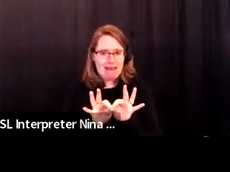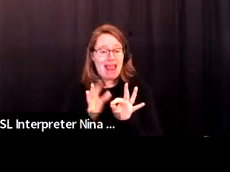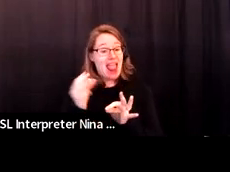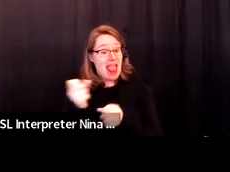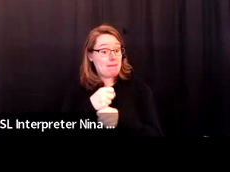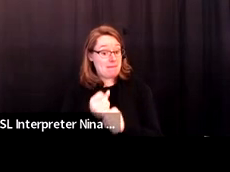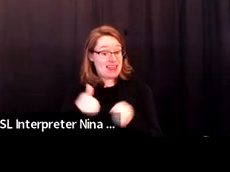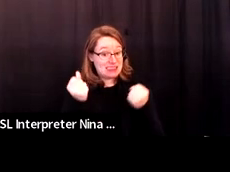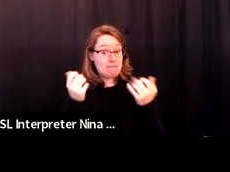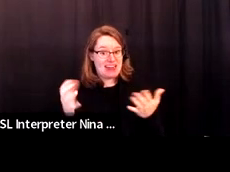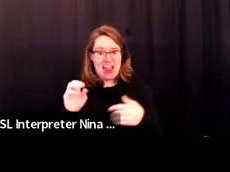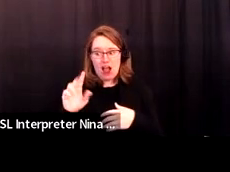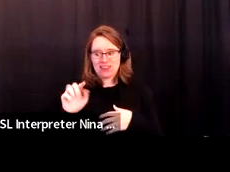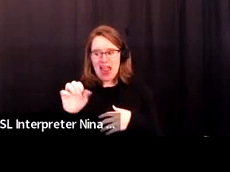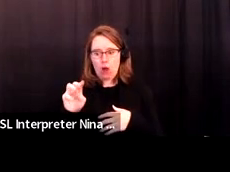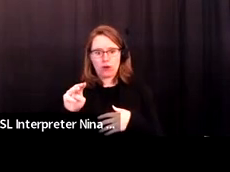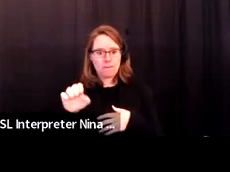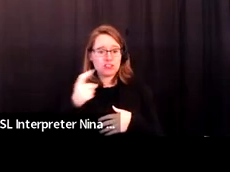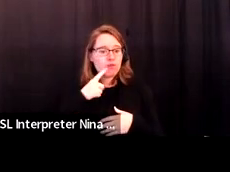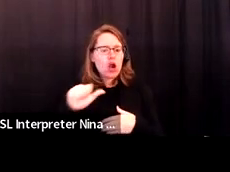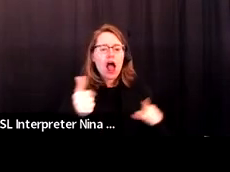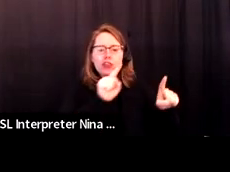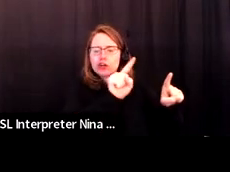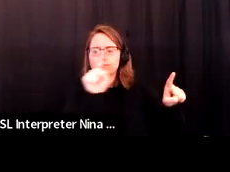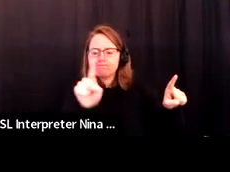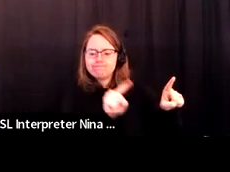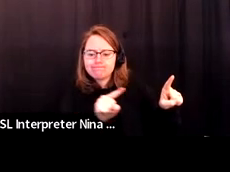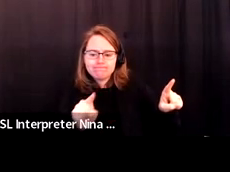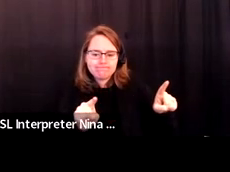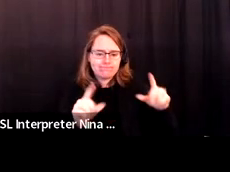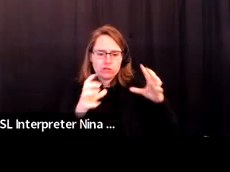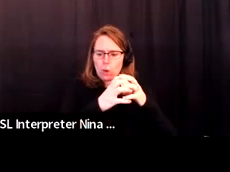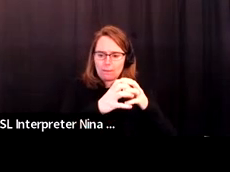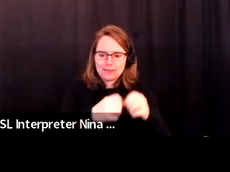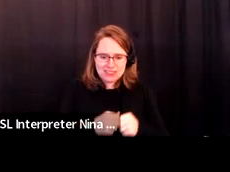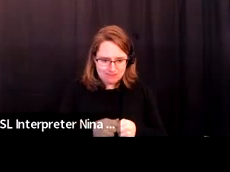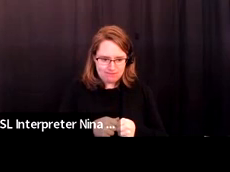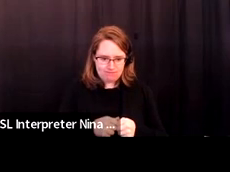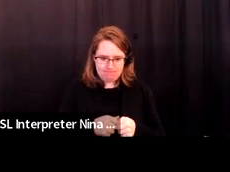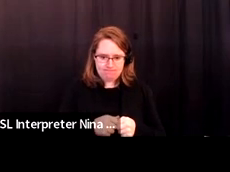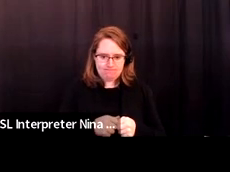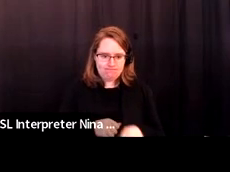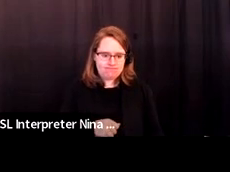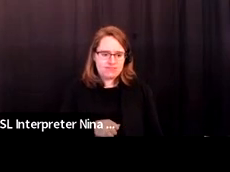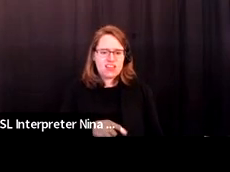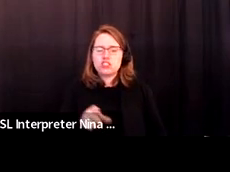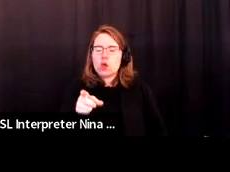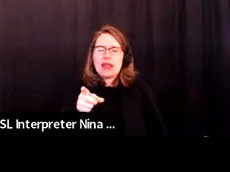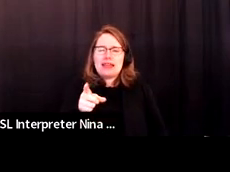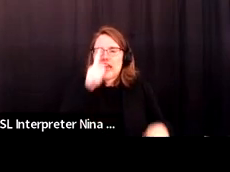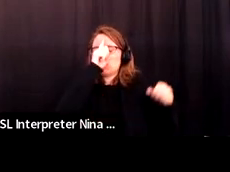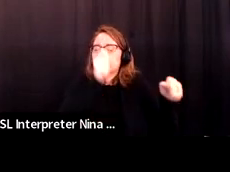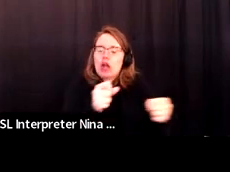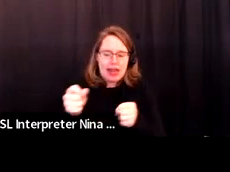pointed out in other parts of this chart. So those are tactics. Those are kind of